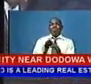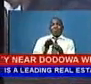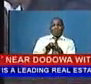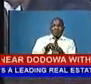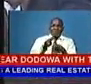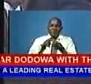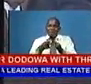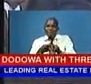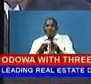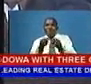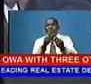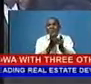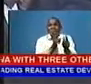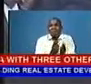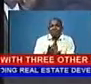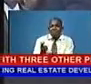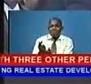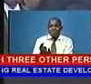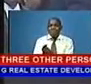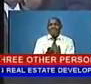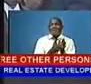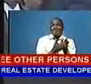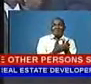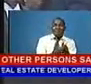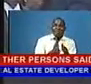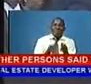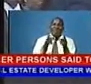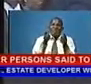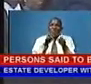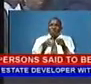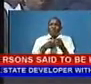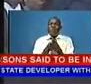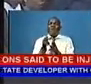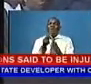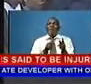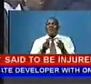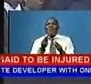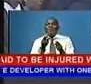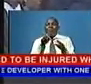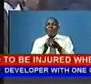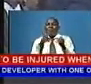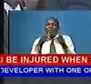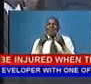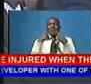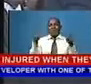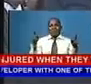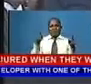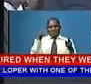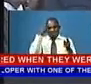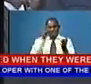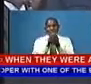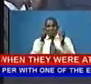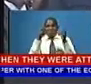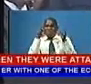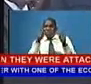exhibits, recategorization, the underlying issue is about how many votes should be allowed, and that is a